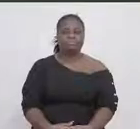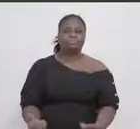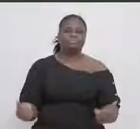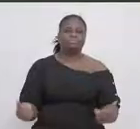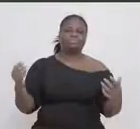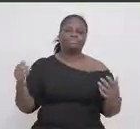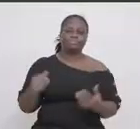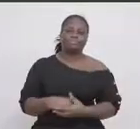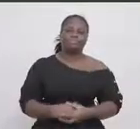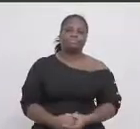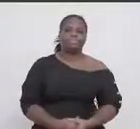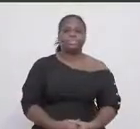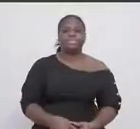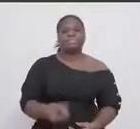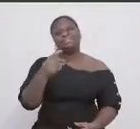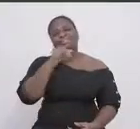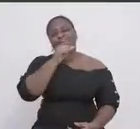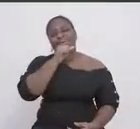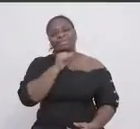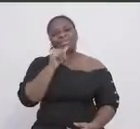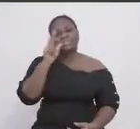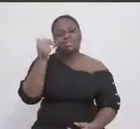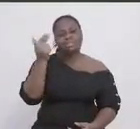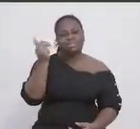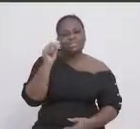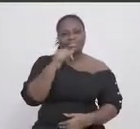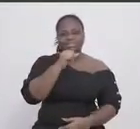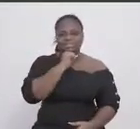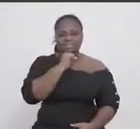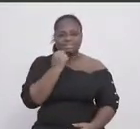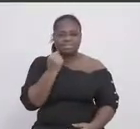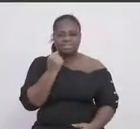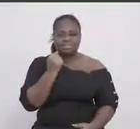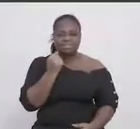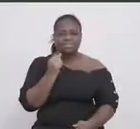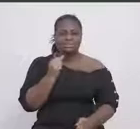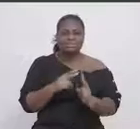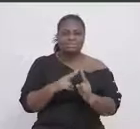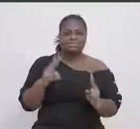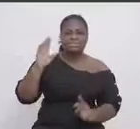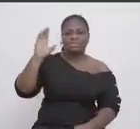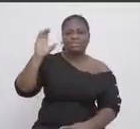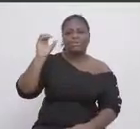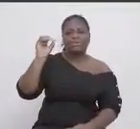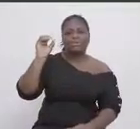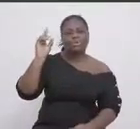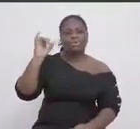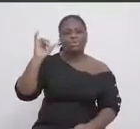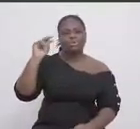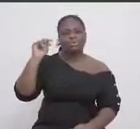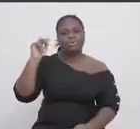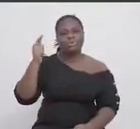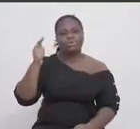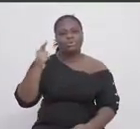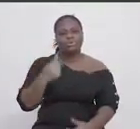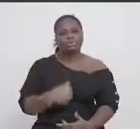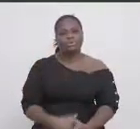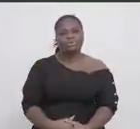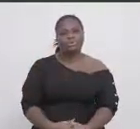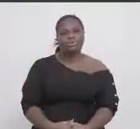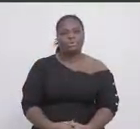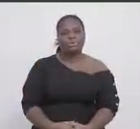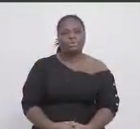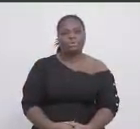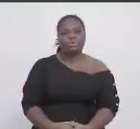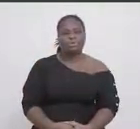Well, I can see the passion in his eyes. So that's one thing about coding. Sometimes you have a problem, a particular problem you